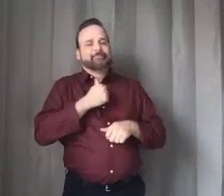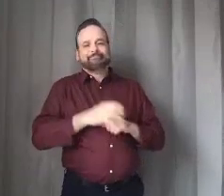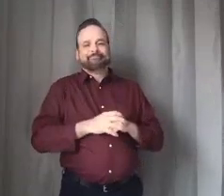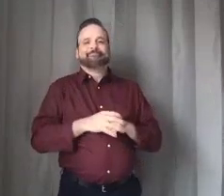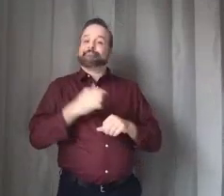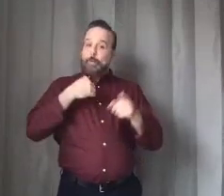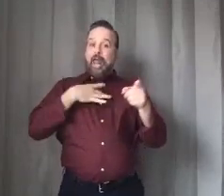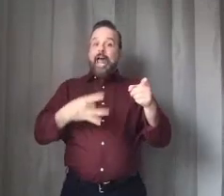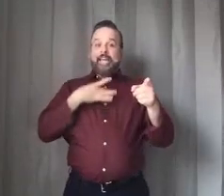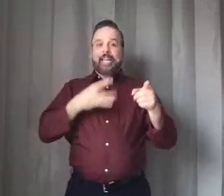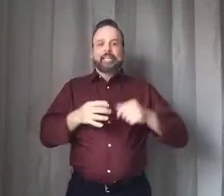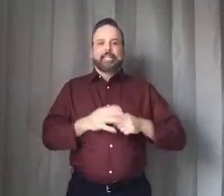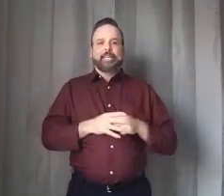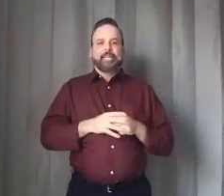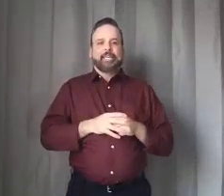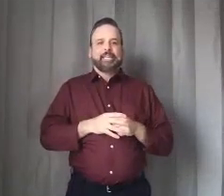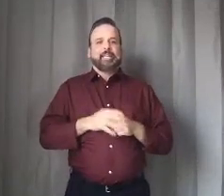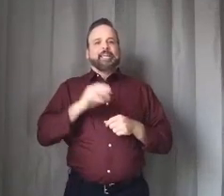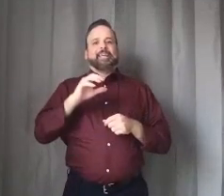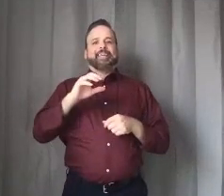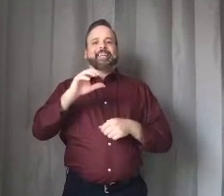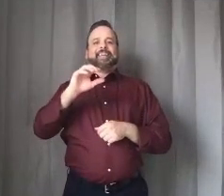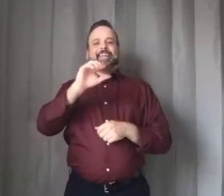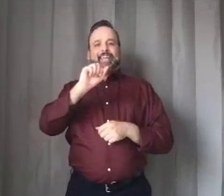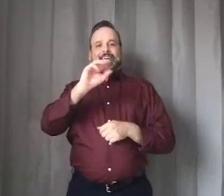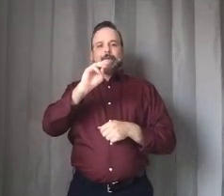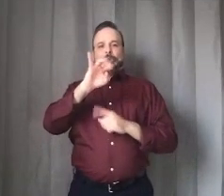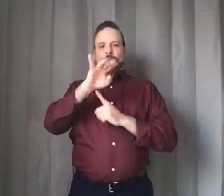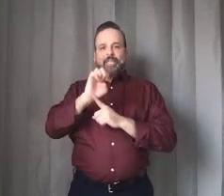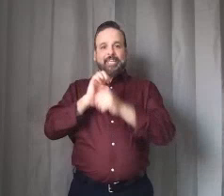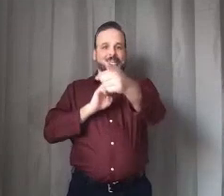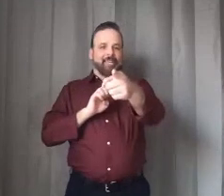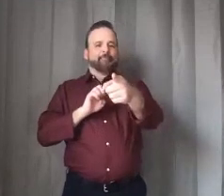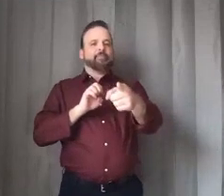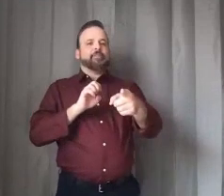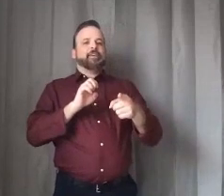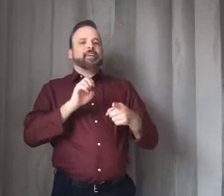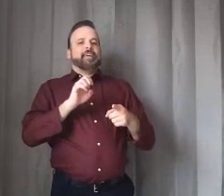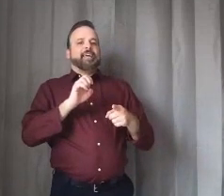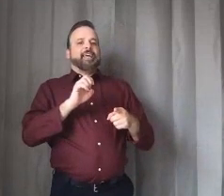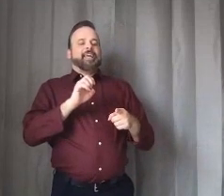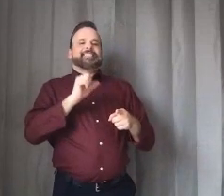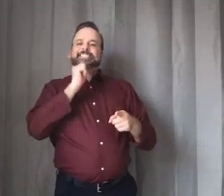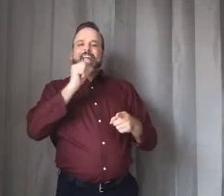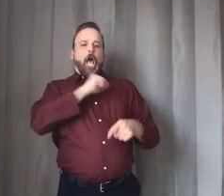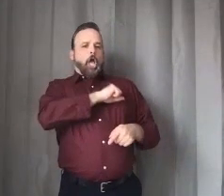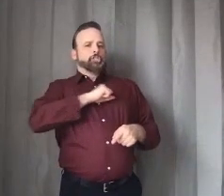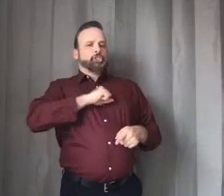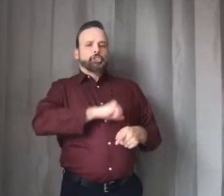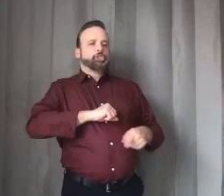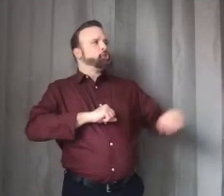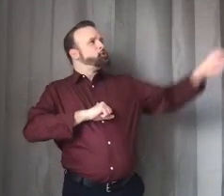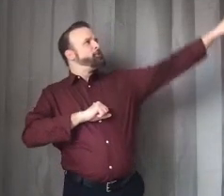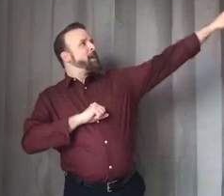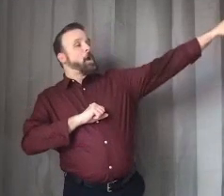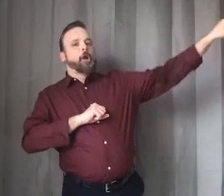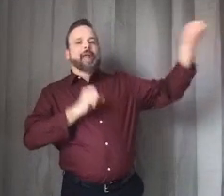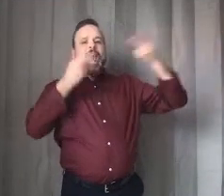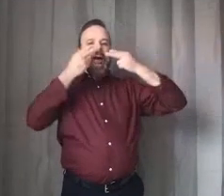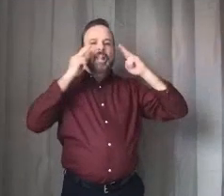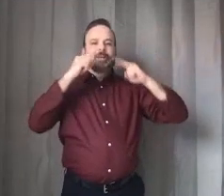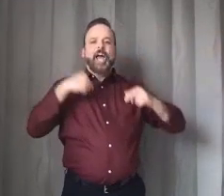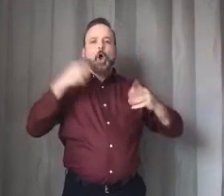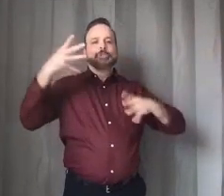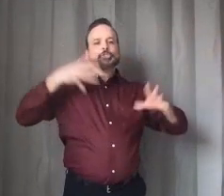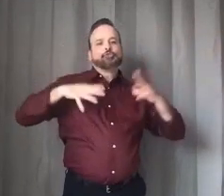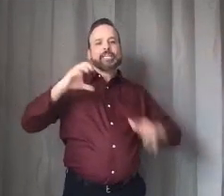okay. I like it. It's funny, during Halloween, she's not a superhero, but I was always Cleopatra. I never wanted to be like